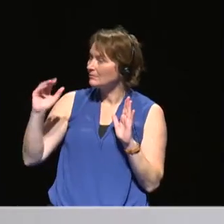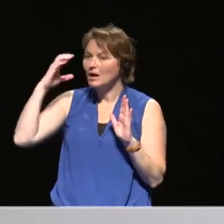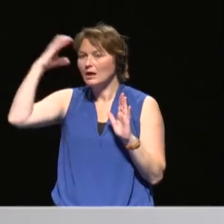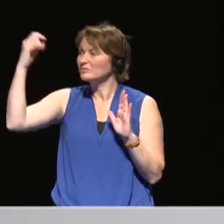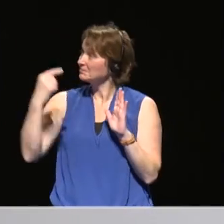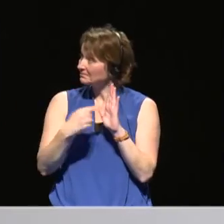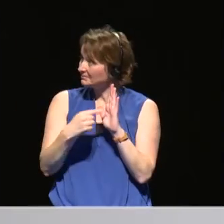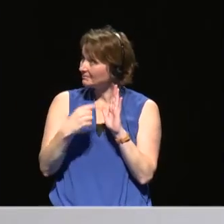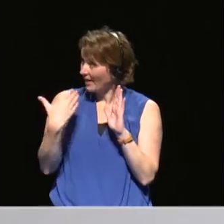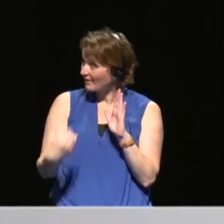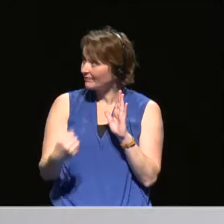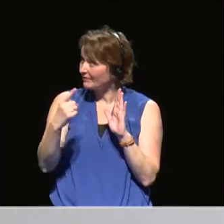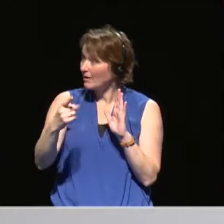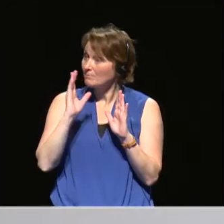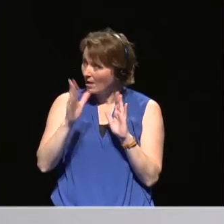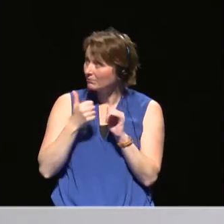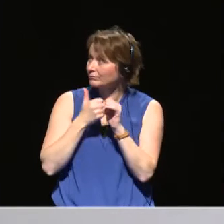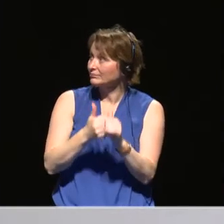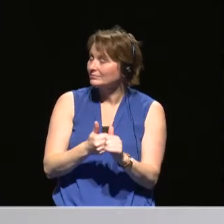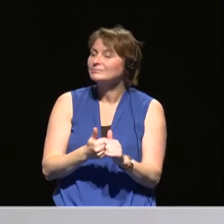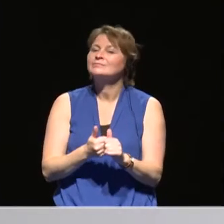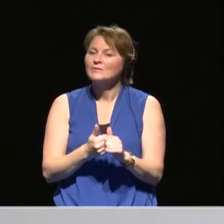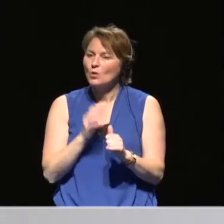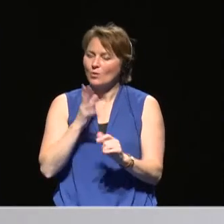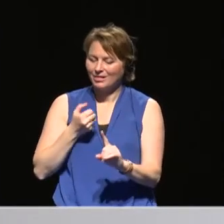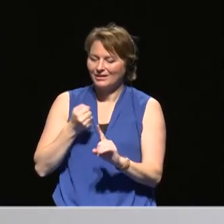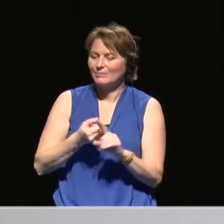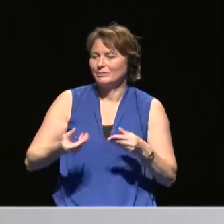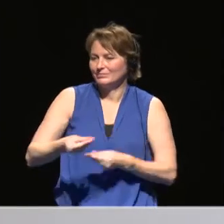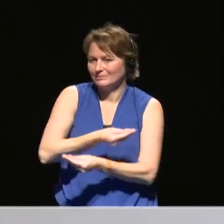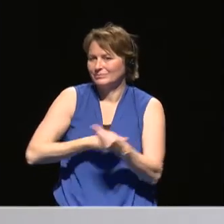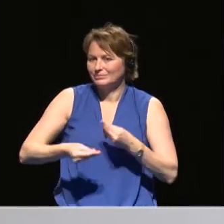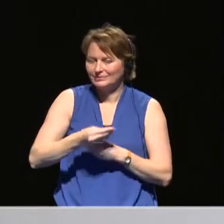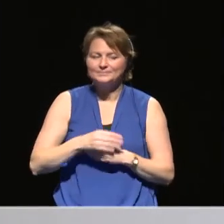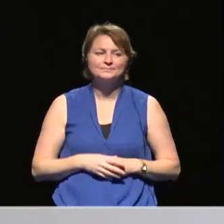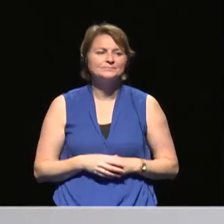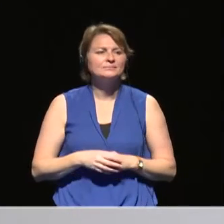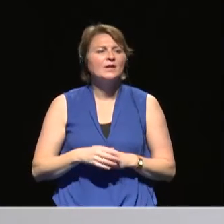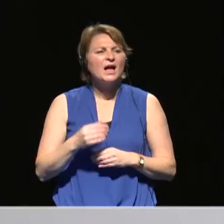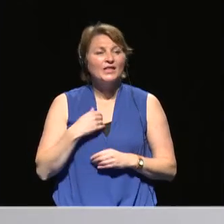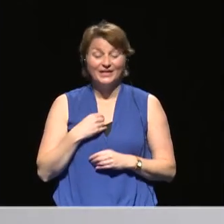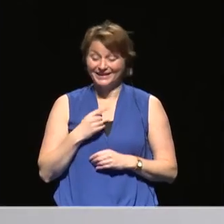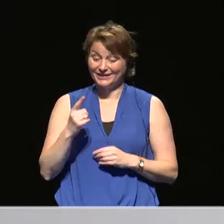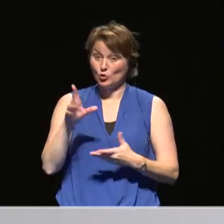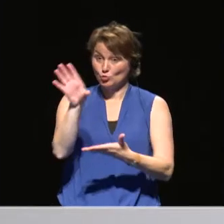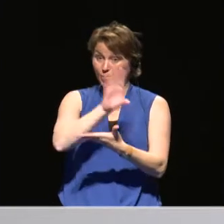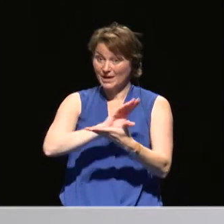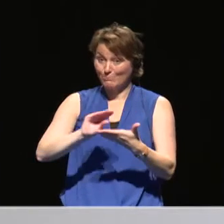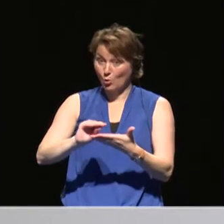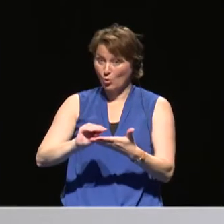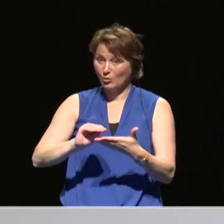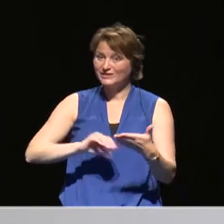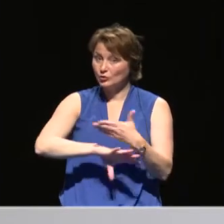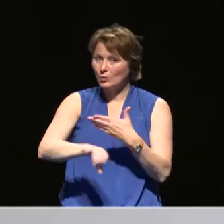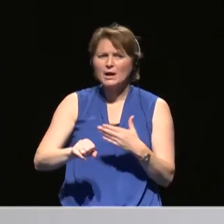an economy. To your question, which I very much appreciate, the environmental crime report, I think, as such, has not yet received a